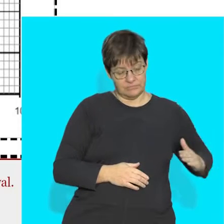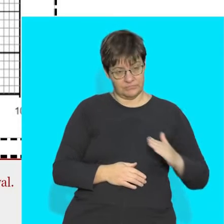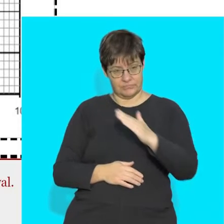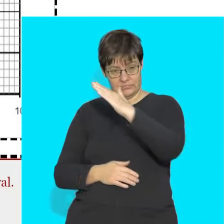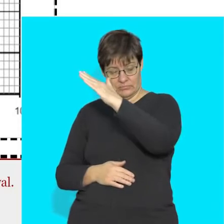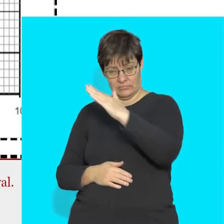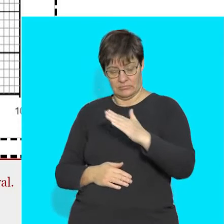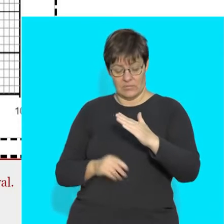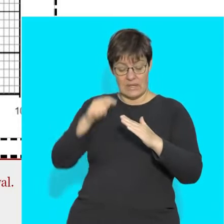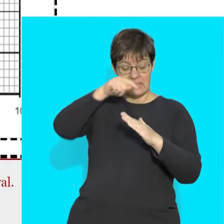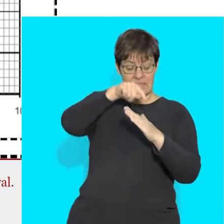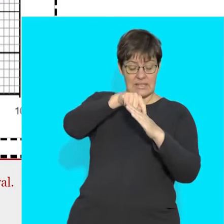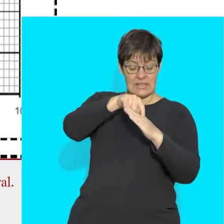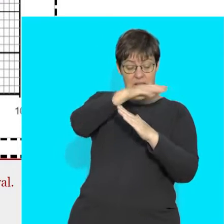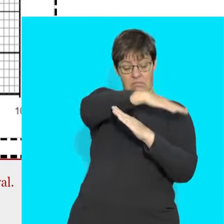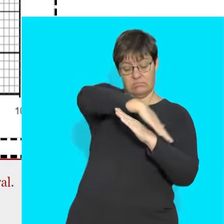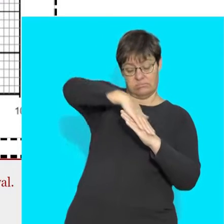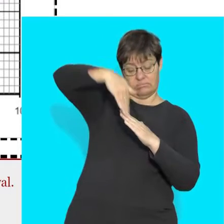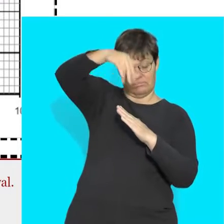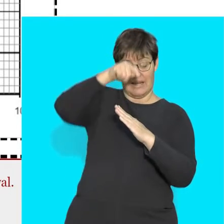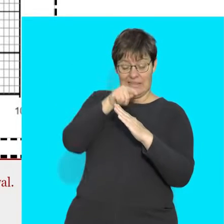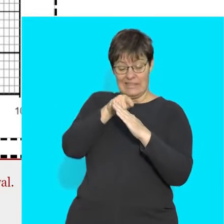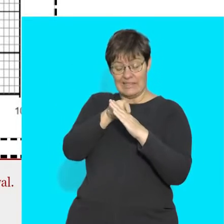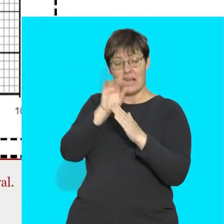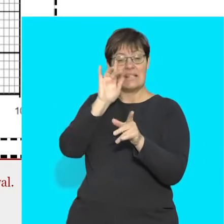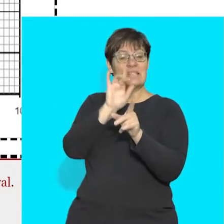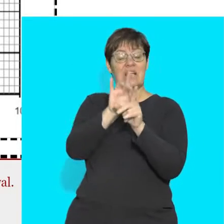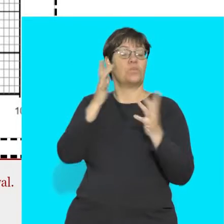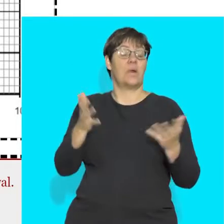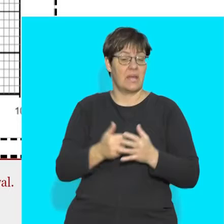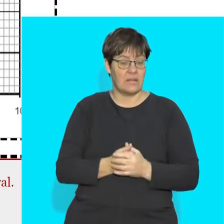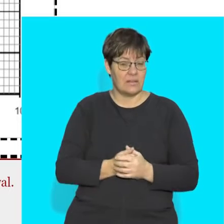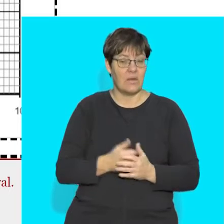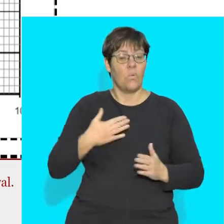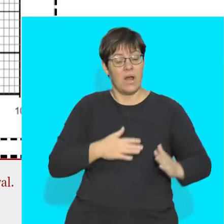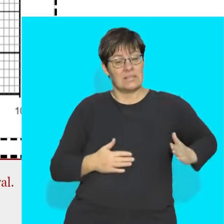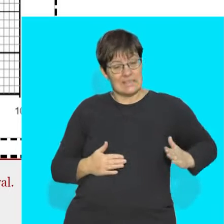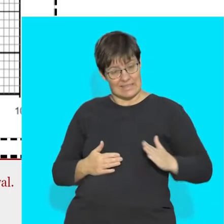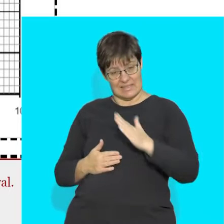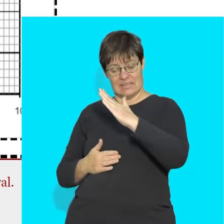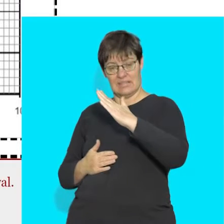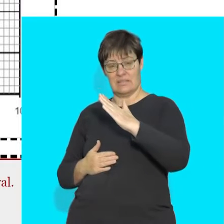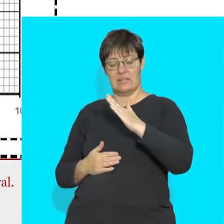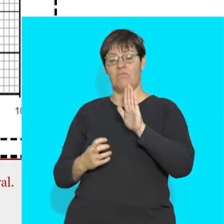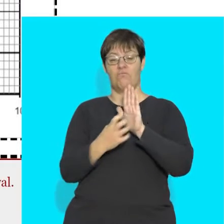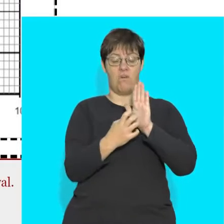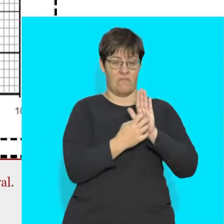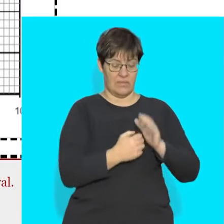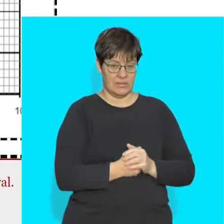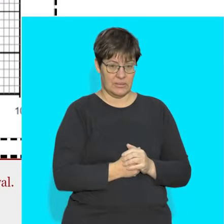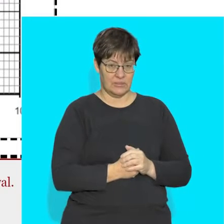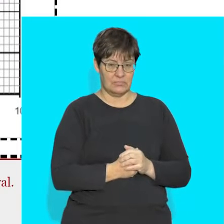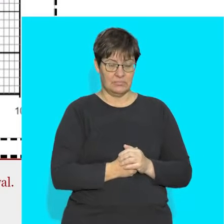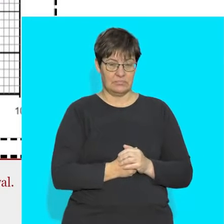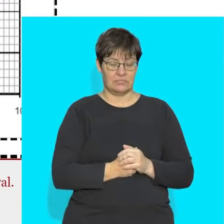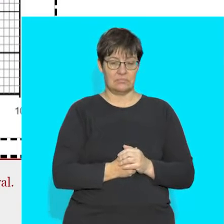this straight line. I use that straight line to find the gradient of the graph, of the